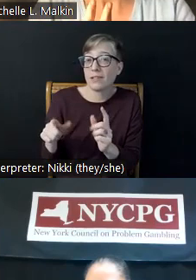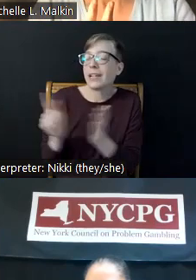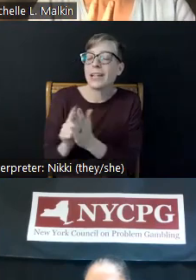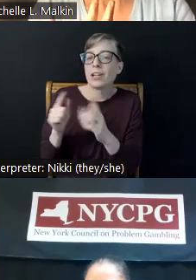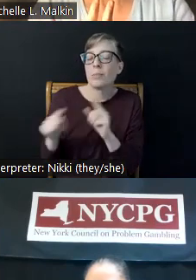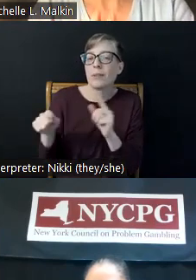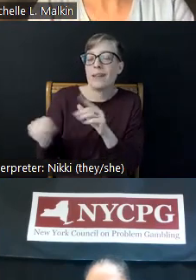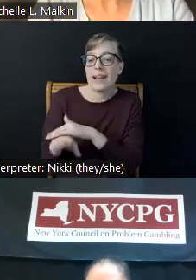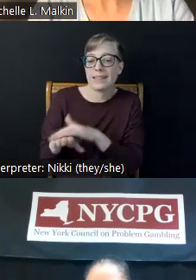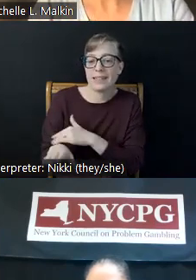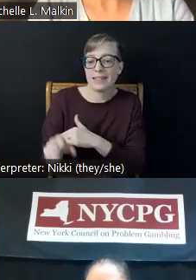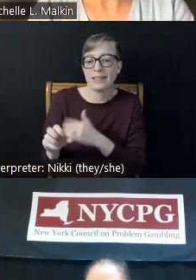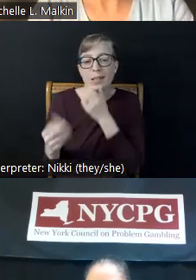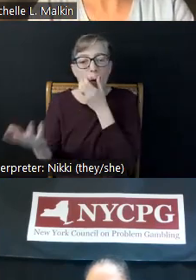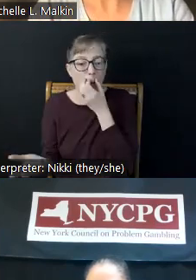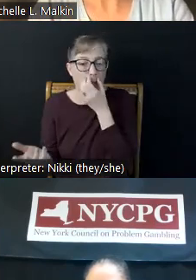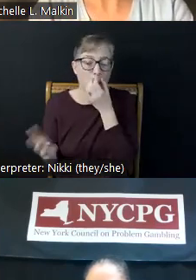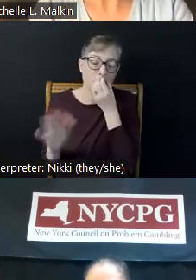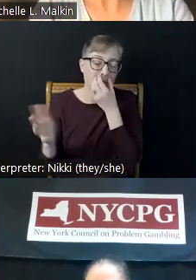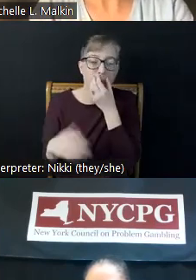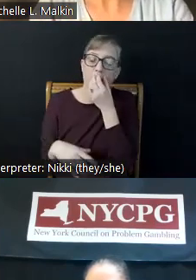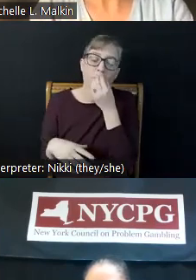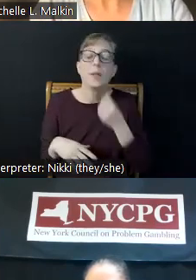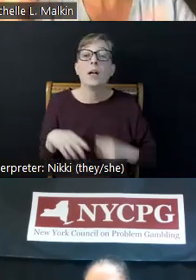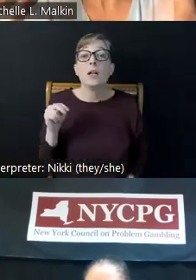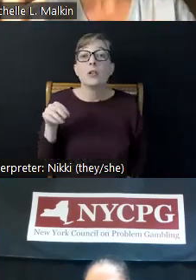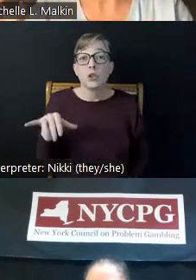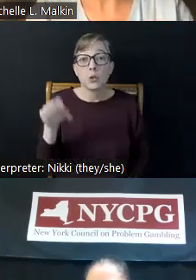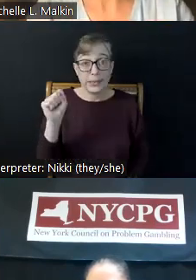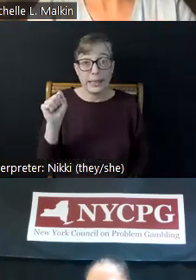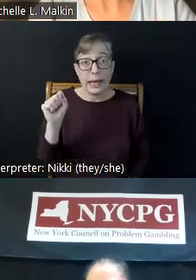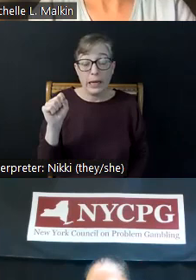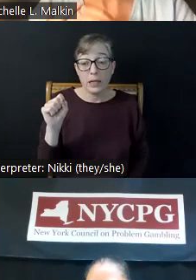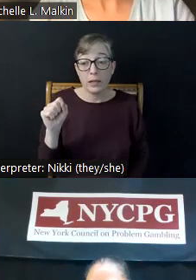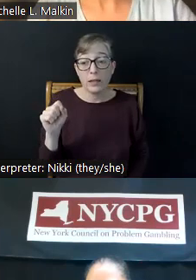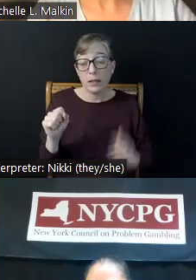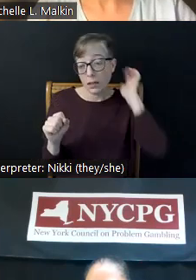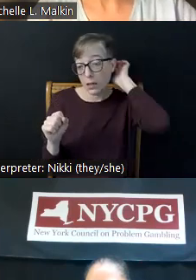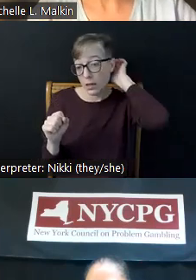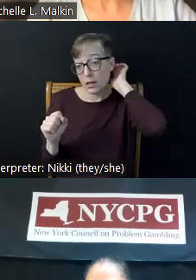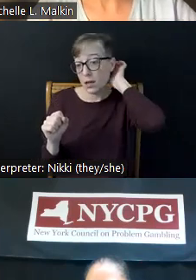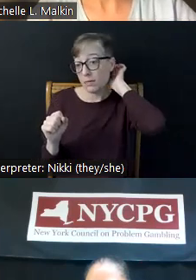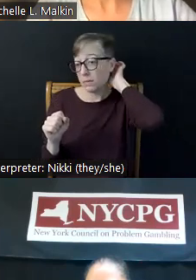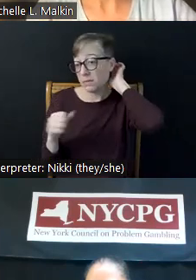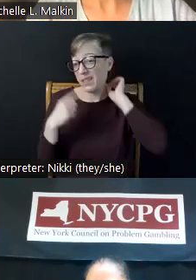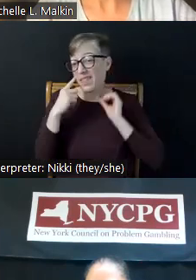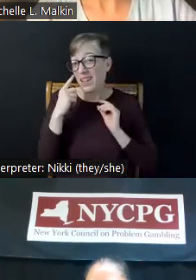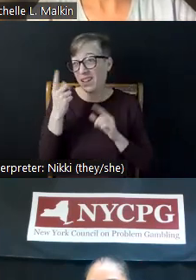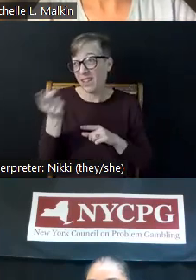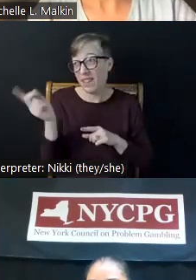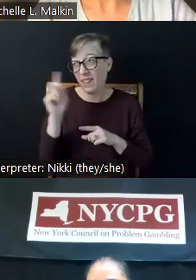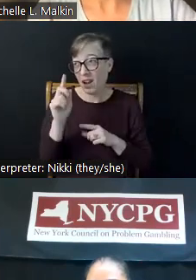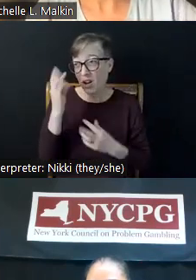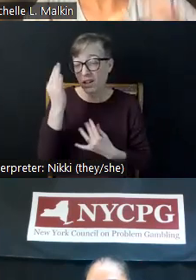gambler. In New York State, I know that at least there's rumor about them looking to a diversion kind